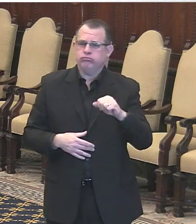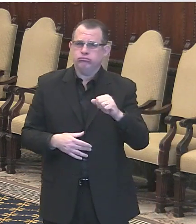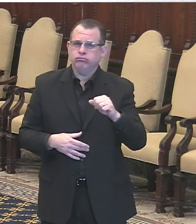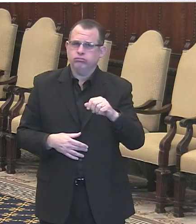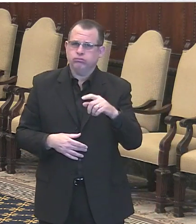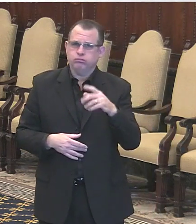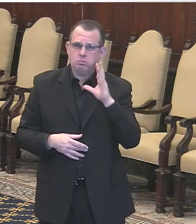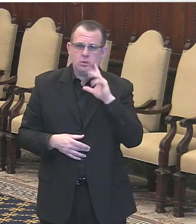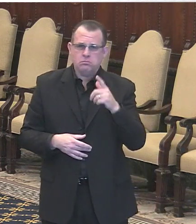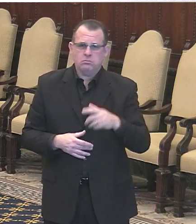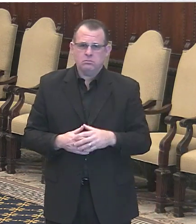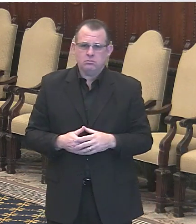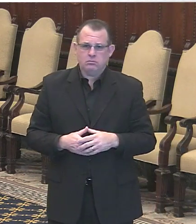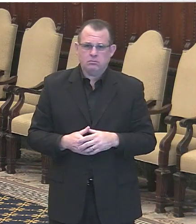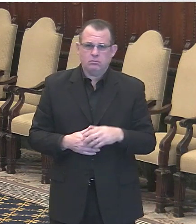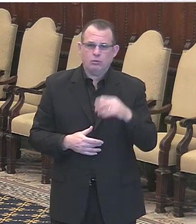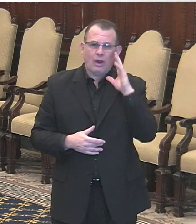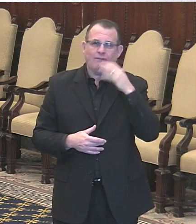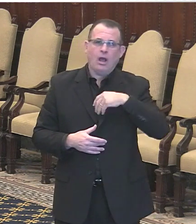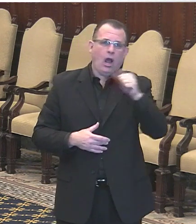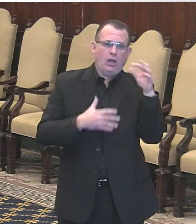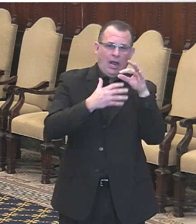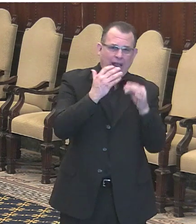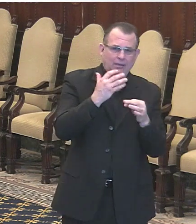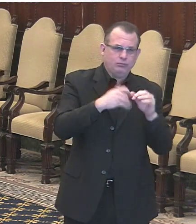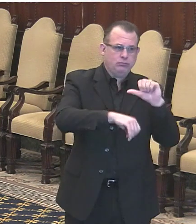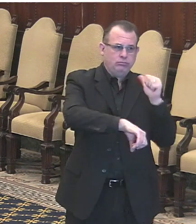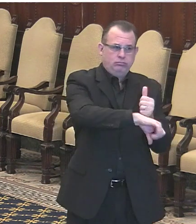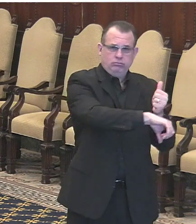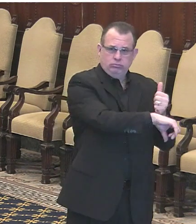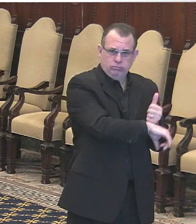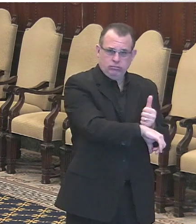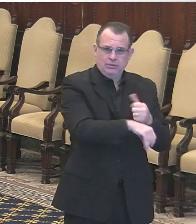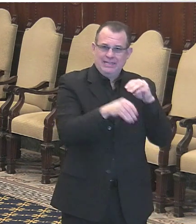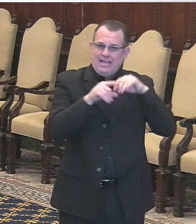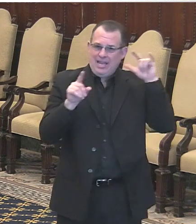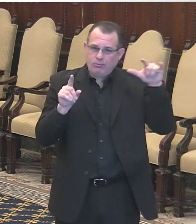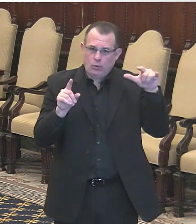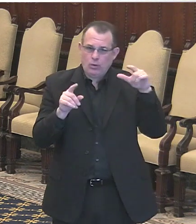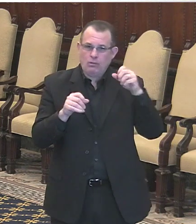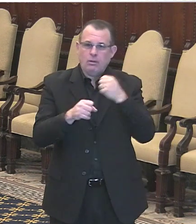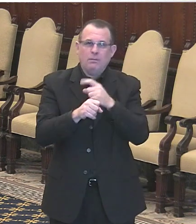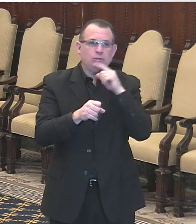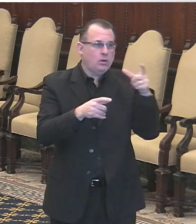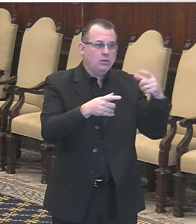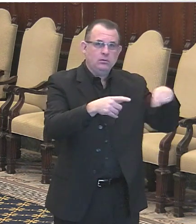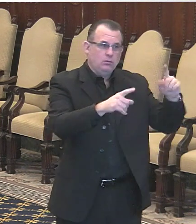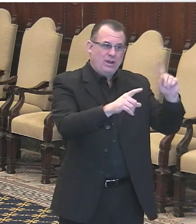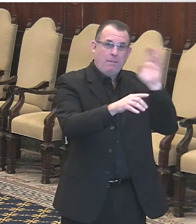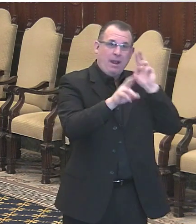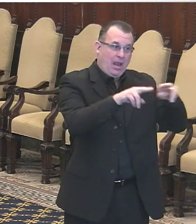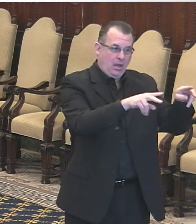and we'll be working with outreach and the airport to make sure that those people are relocated to another location.